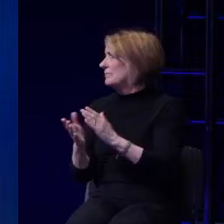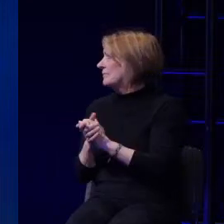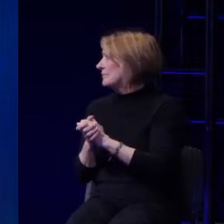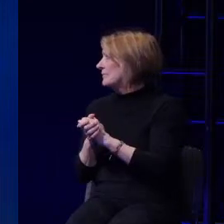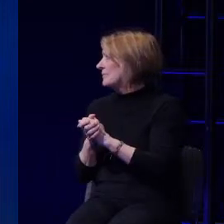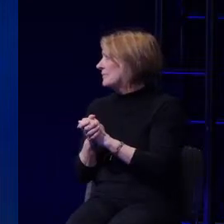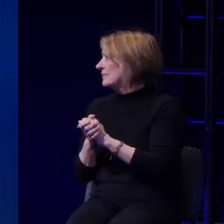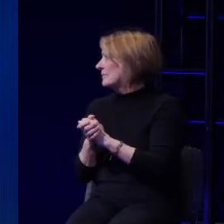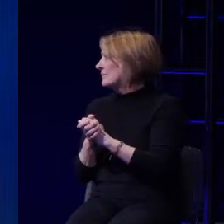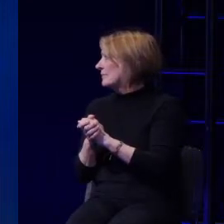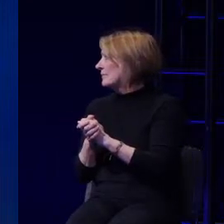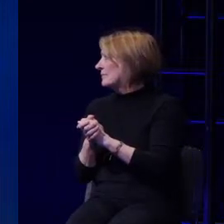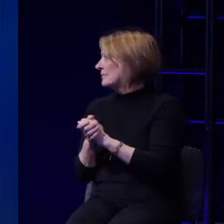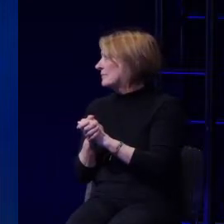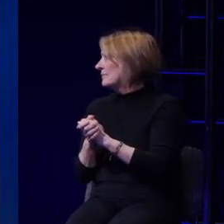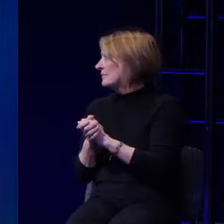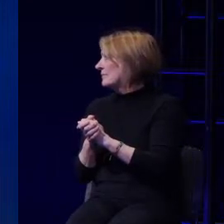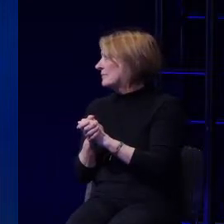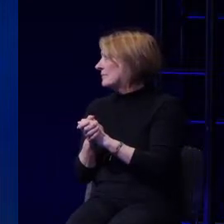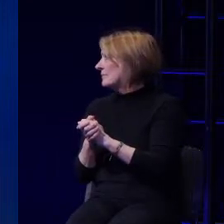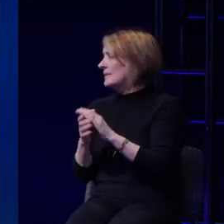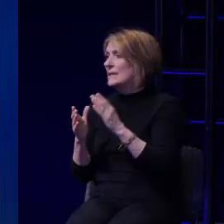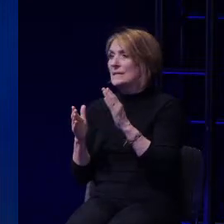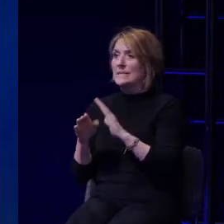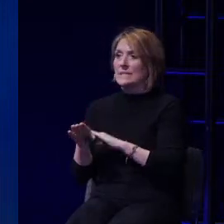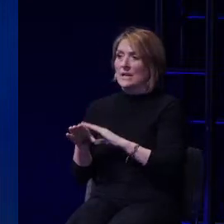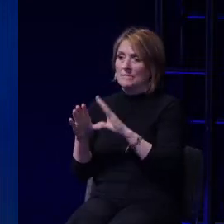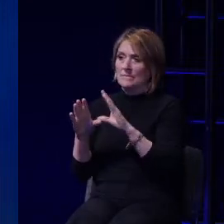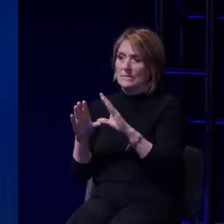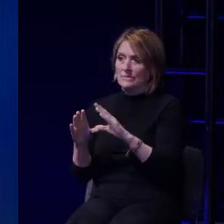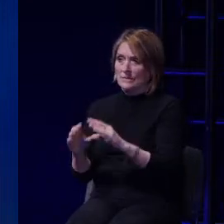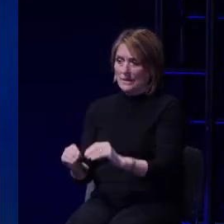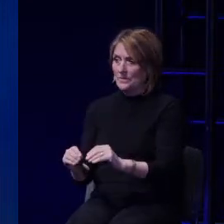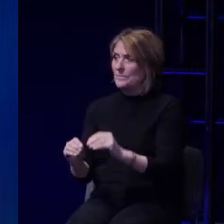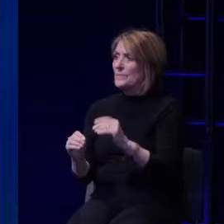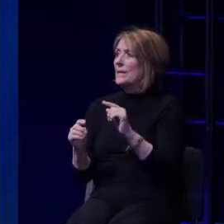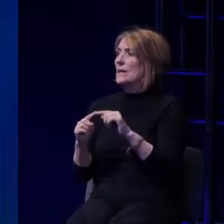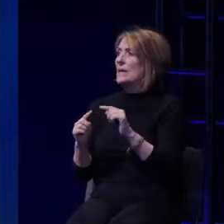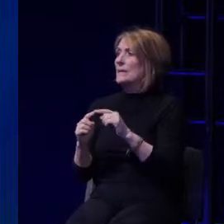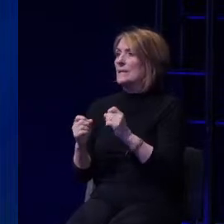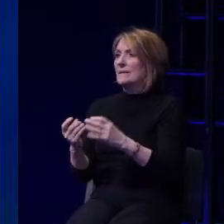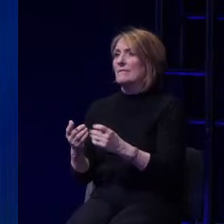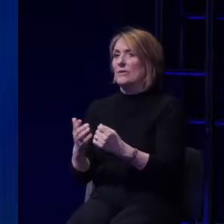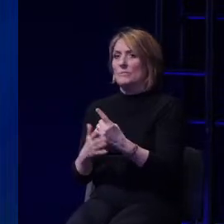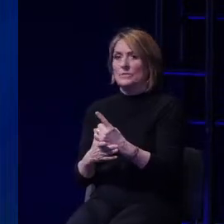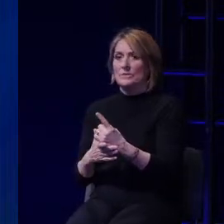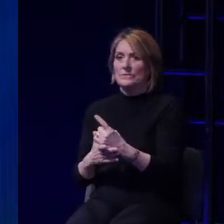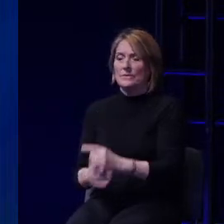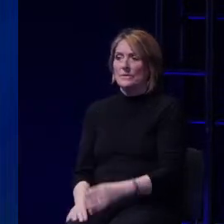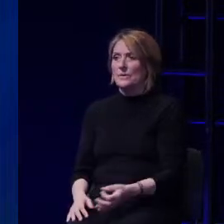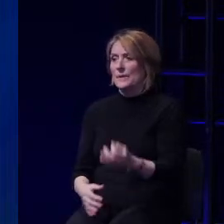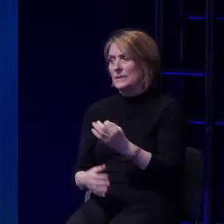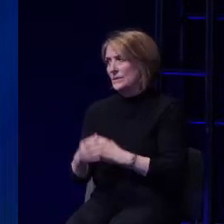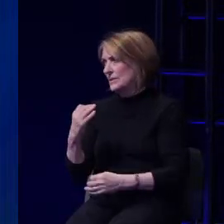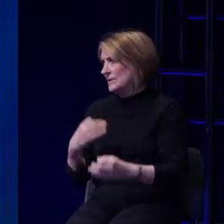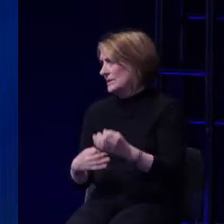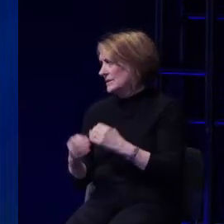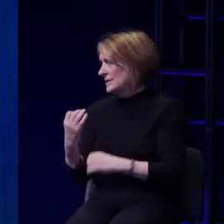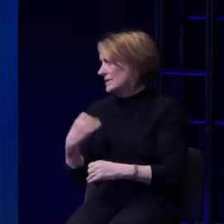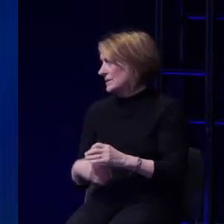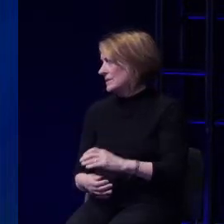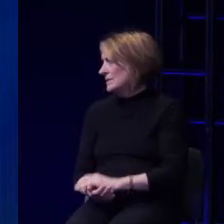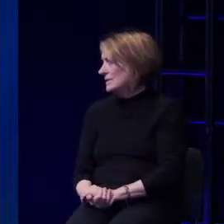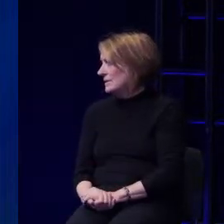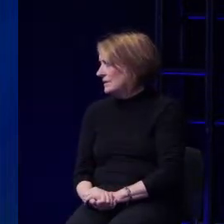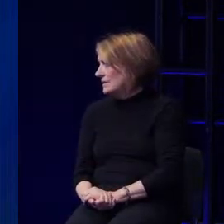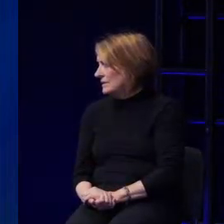more. I see time is running on. I'd just like to give an opportunity for questions from the audience. Oh,